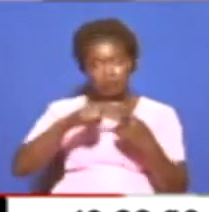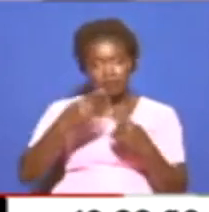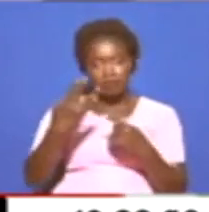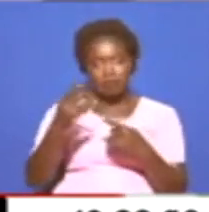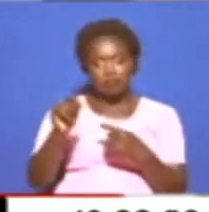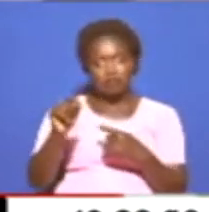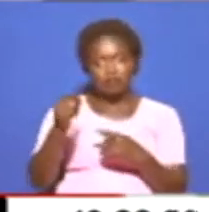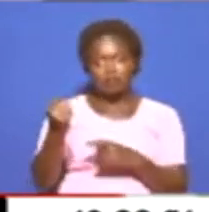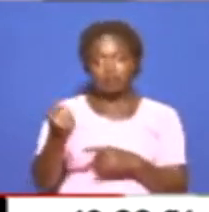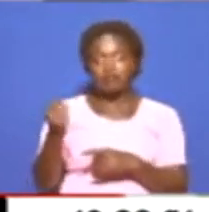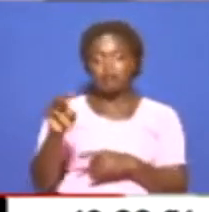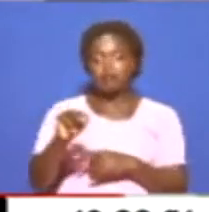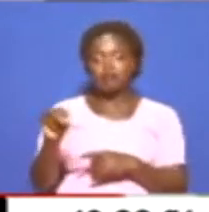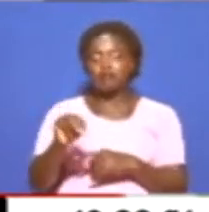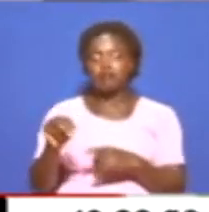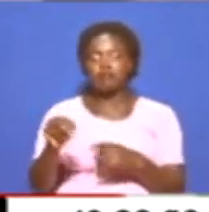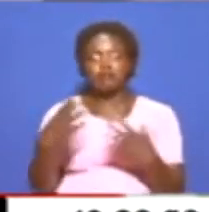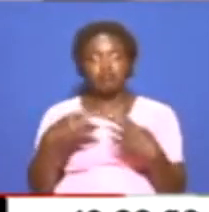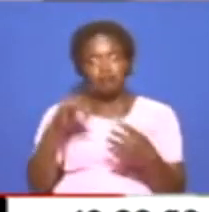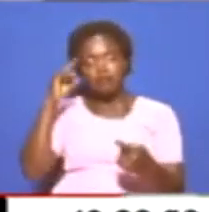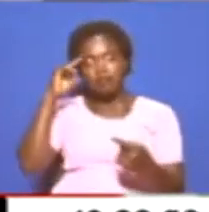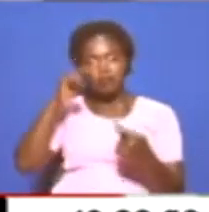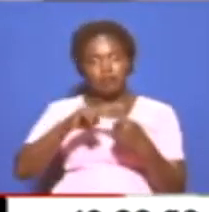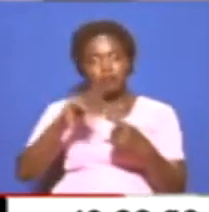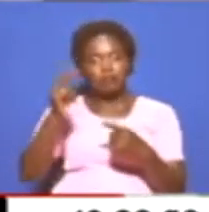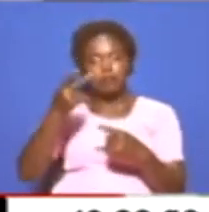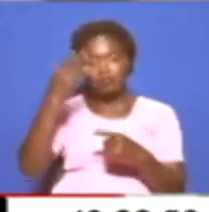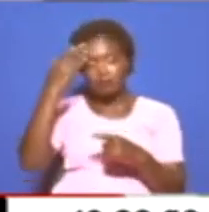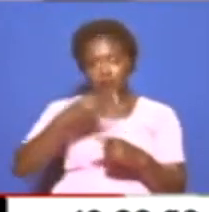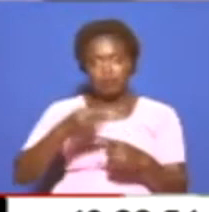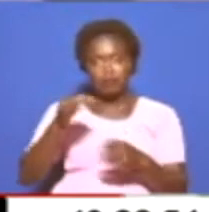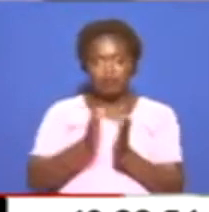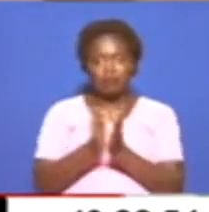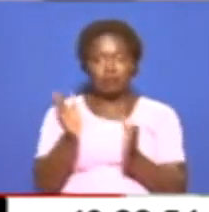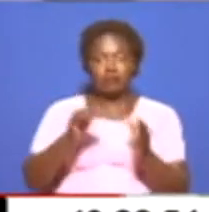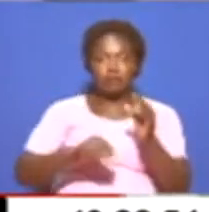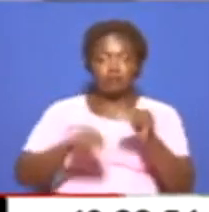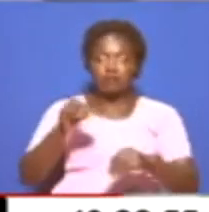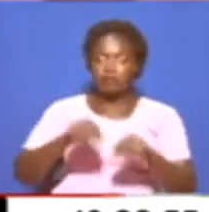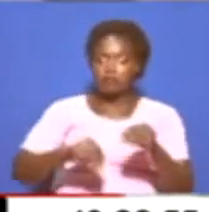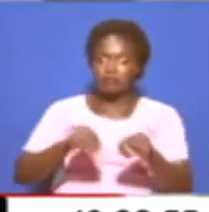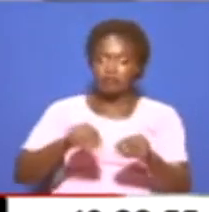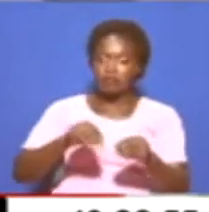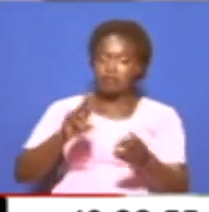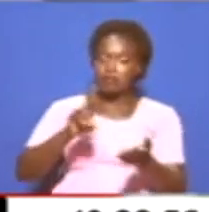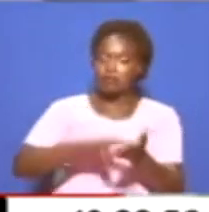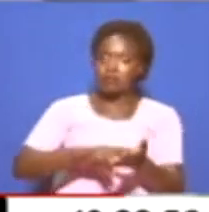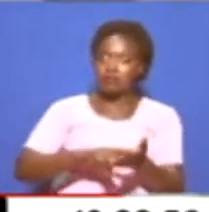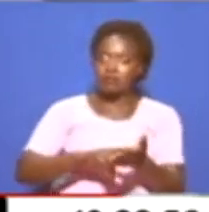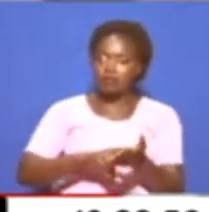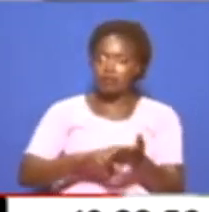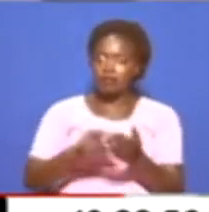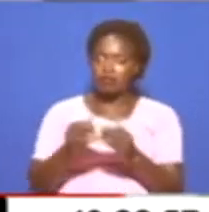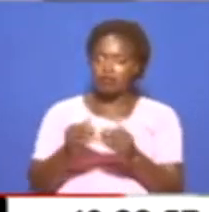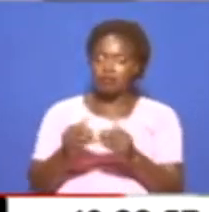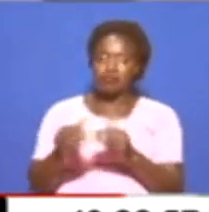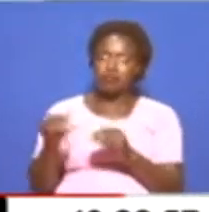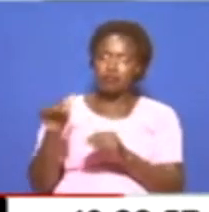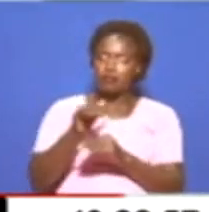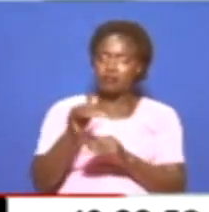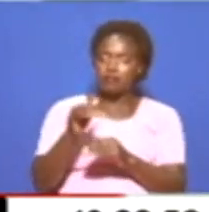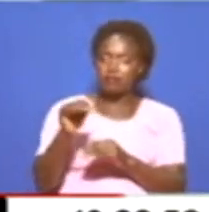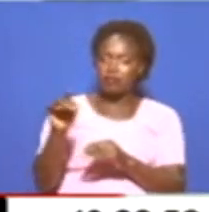people were targeted for the second phase, the mass voter registration. We had slightly over a million,